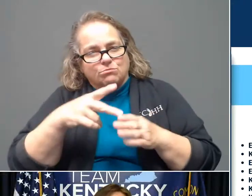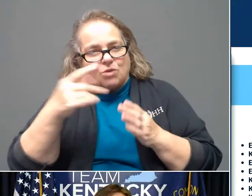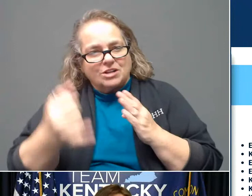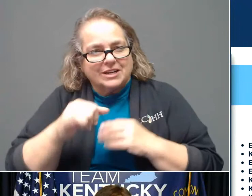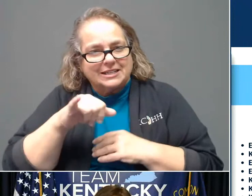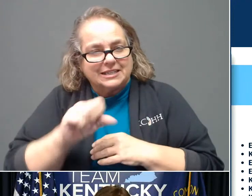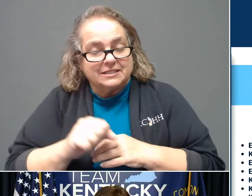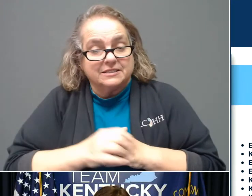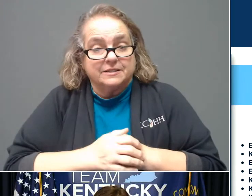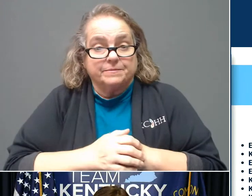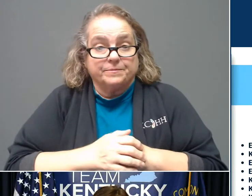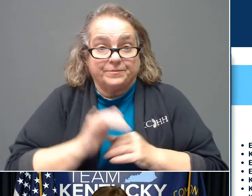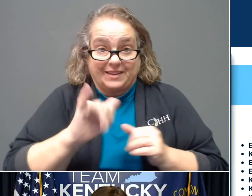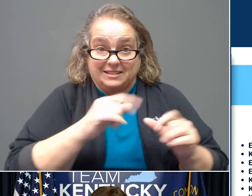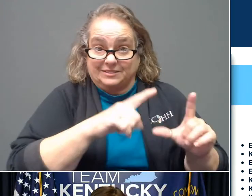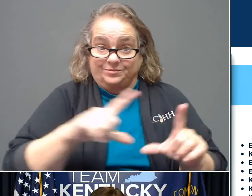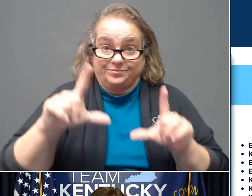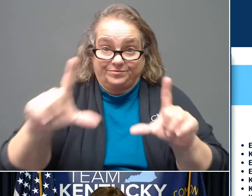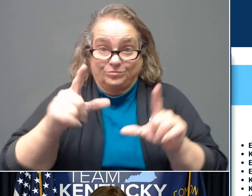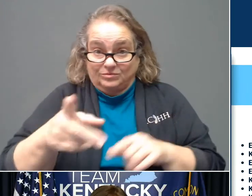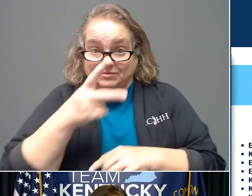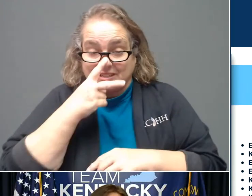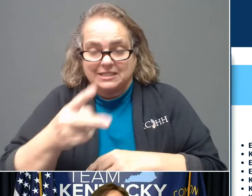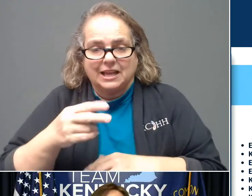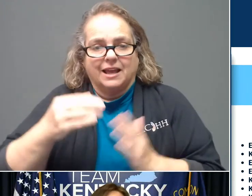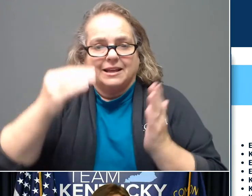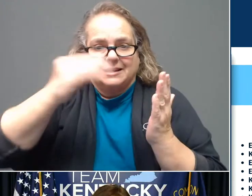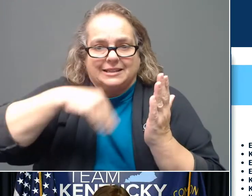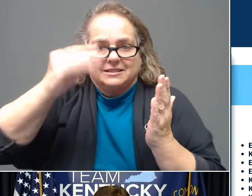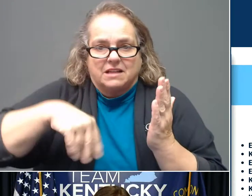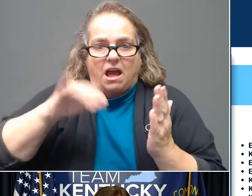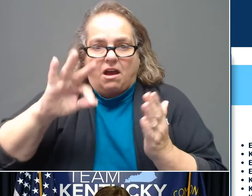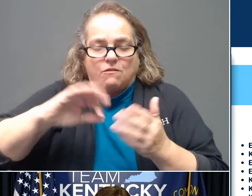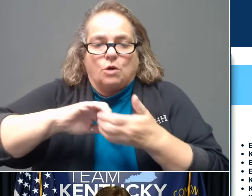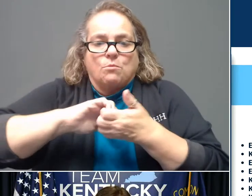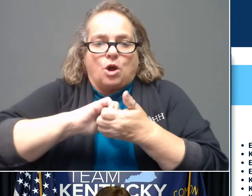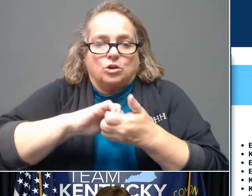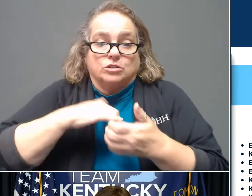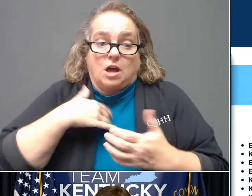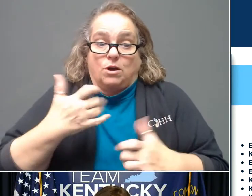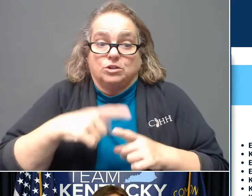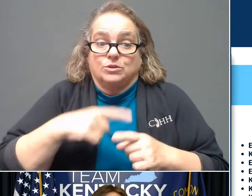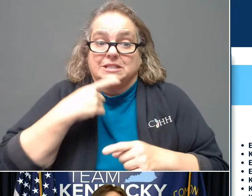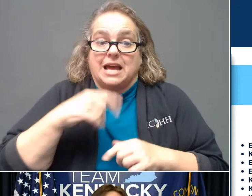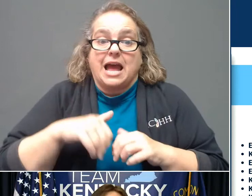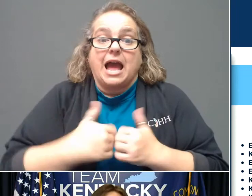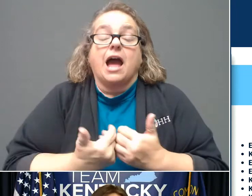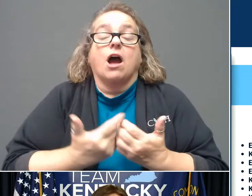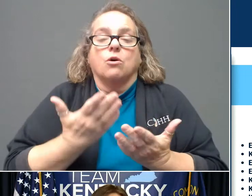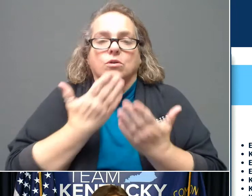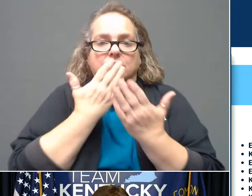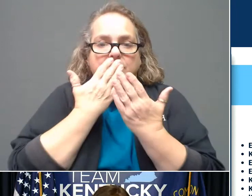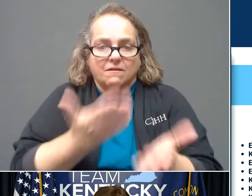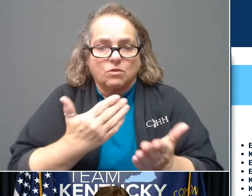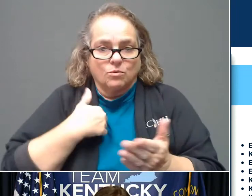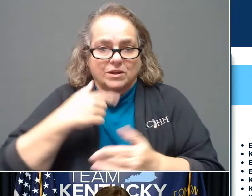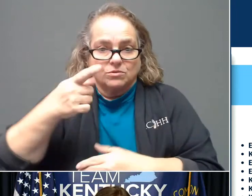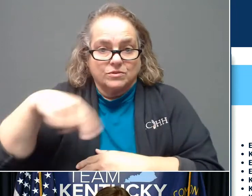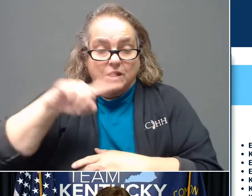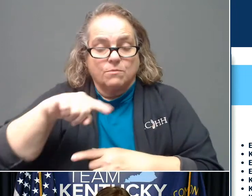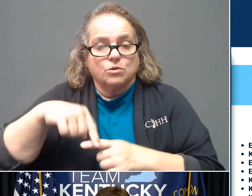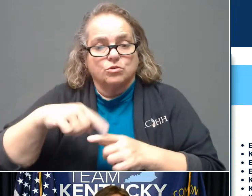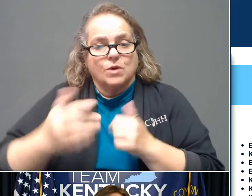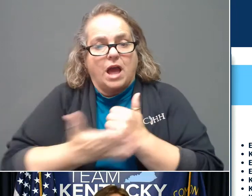next slide is a list of partners, and I want them to know how grateful we are for them, that they are helping us to build a better Kentucky for